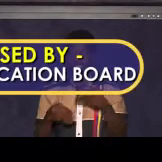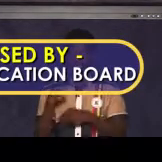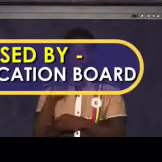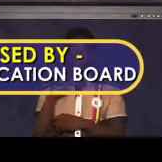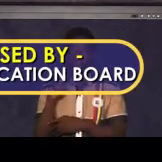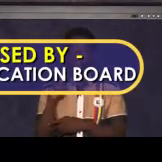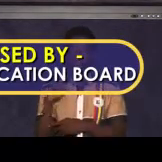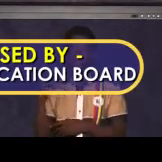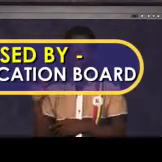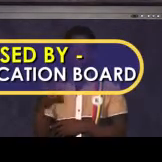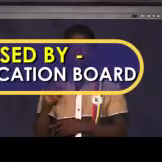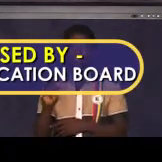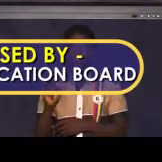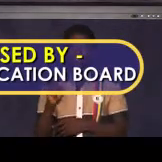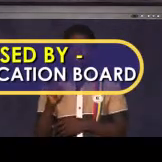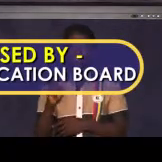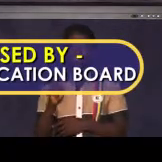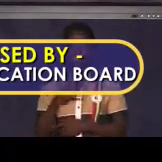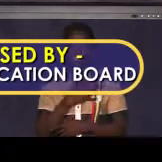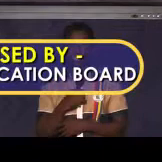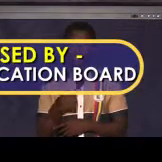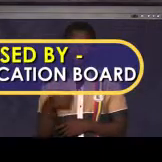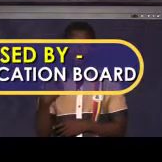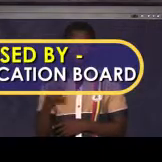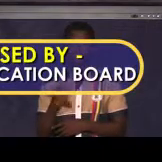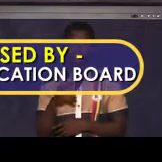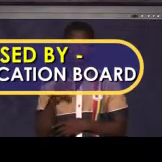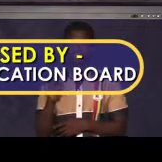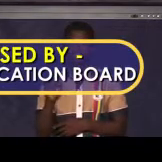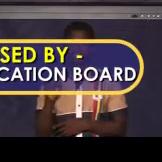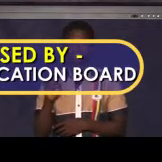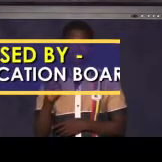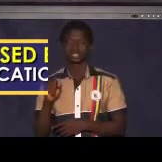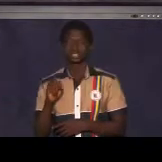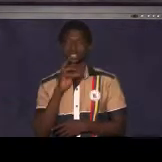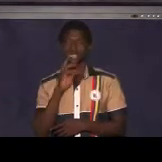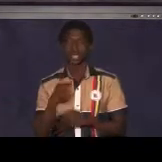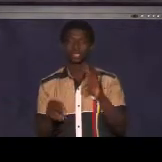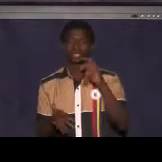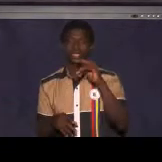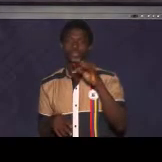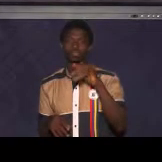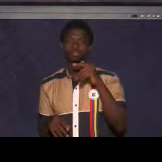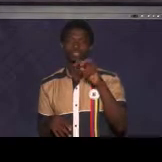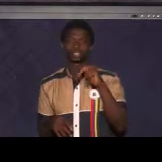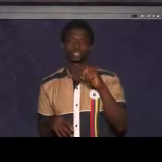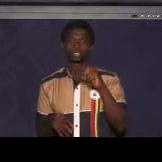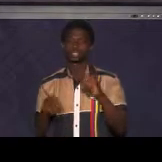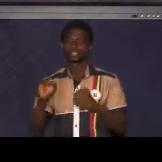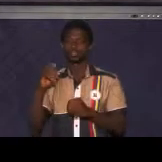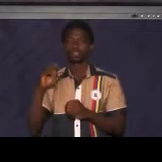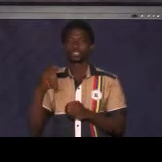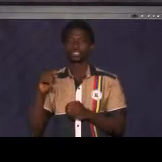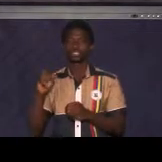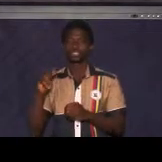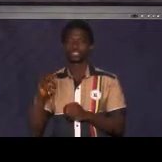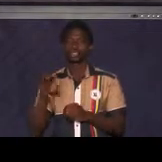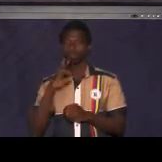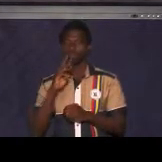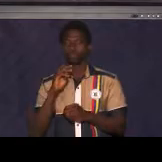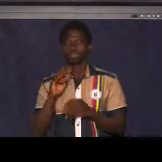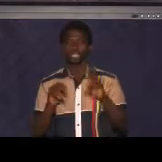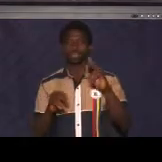make up the Earth's surface. And we talked about the gases there. We talked about nitrogen, oxygen,